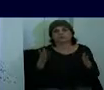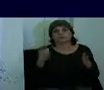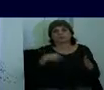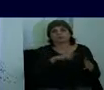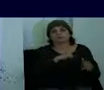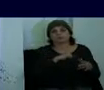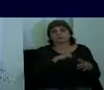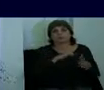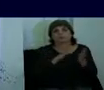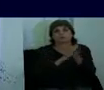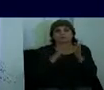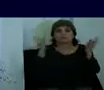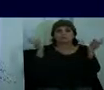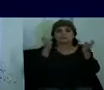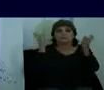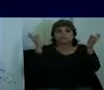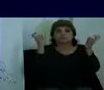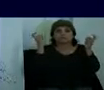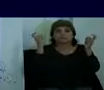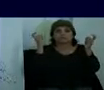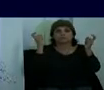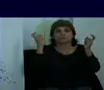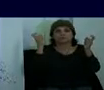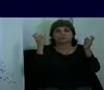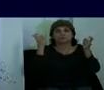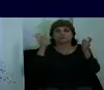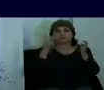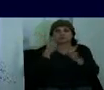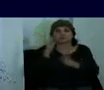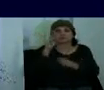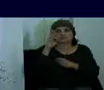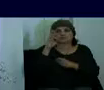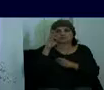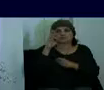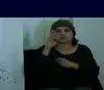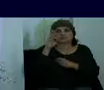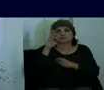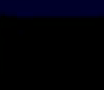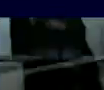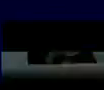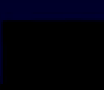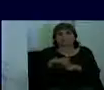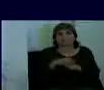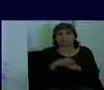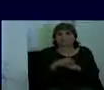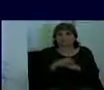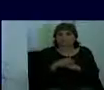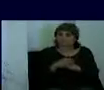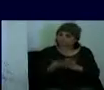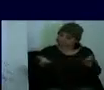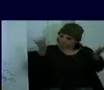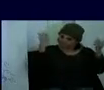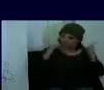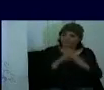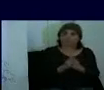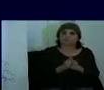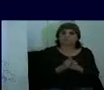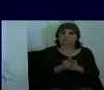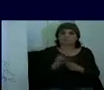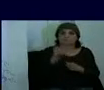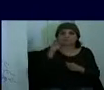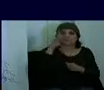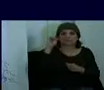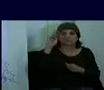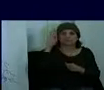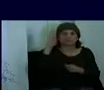Let us all pull together. Harambe! You can do better than that.